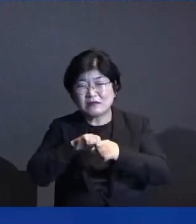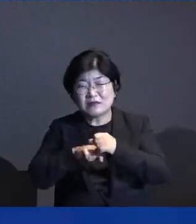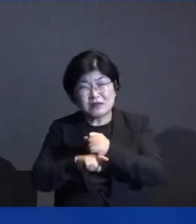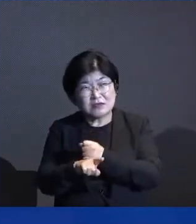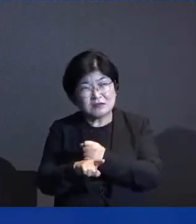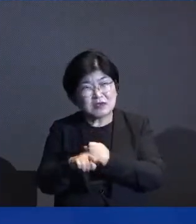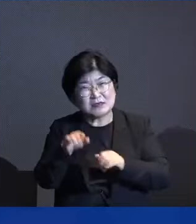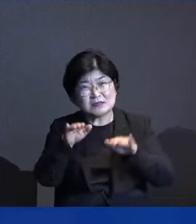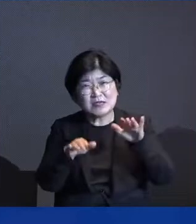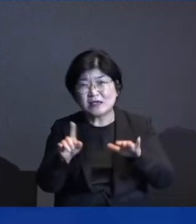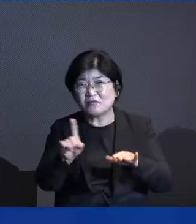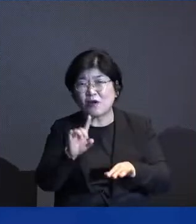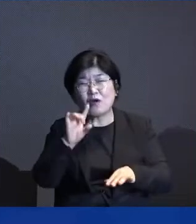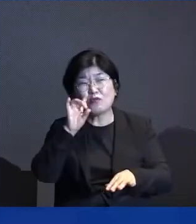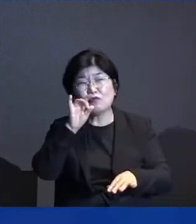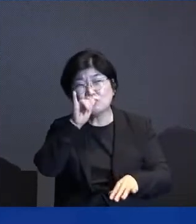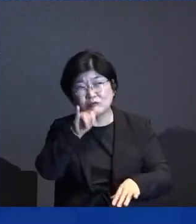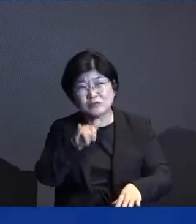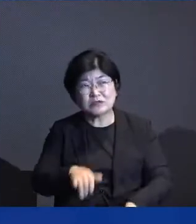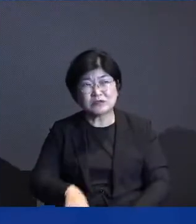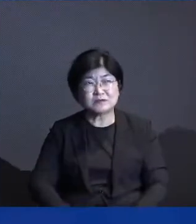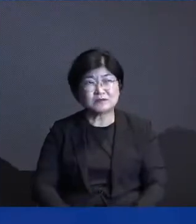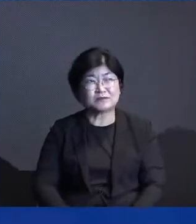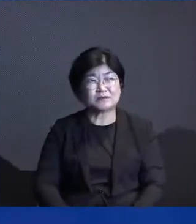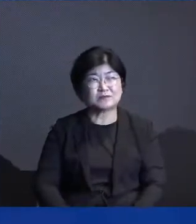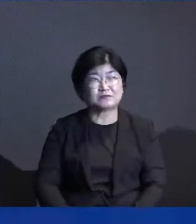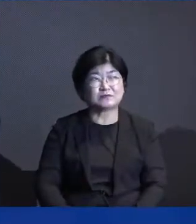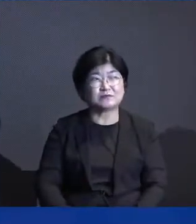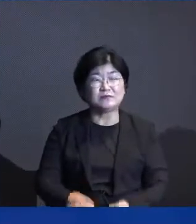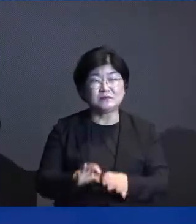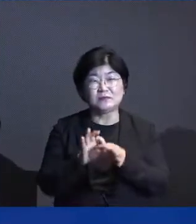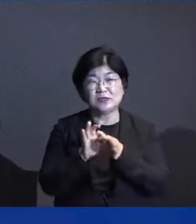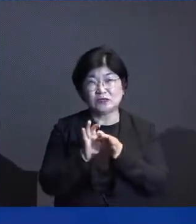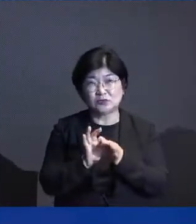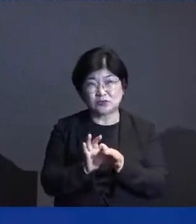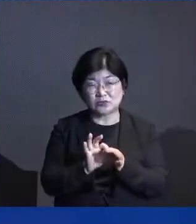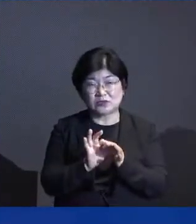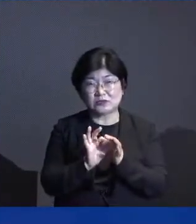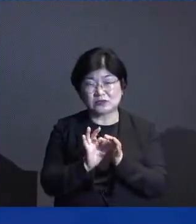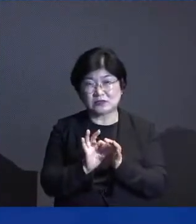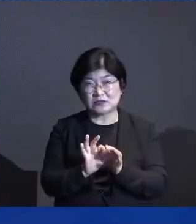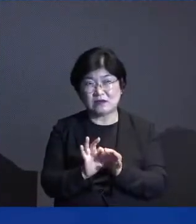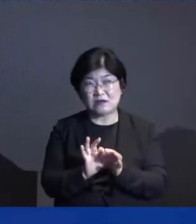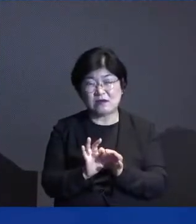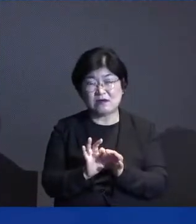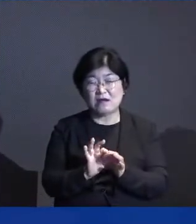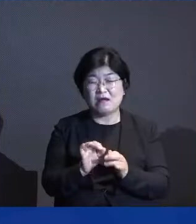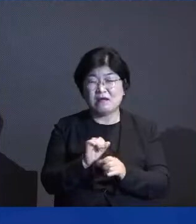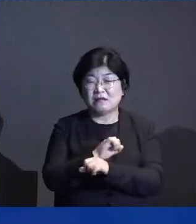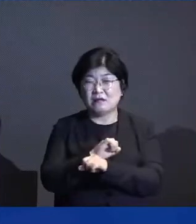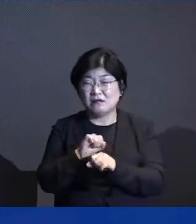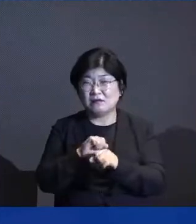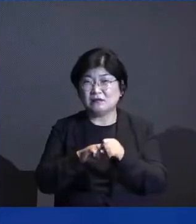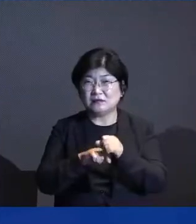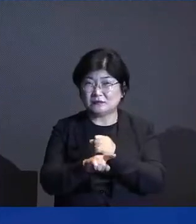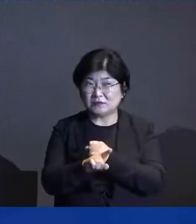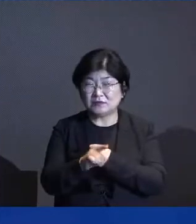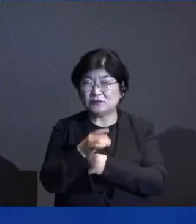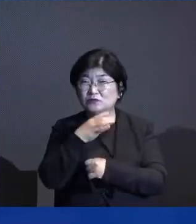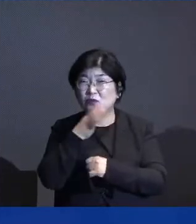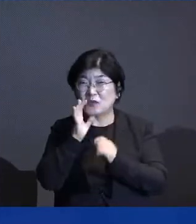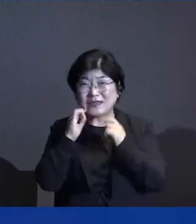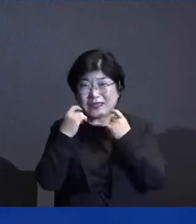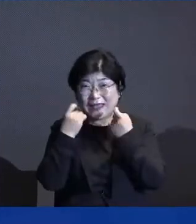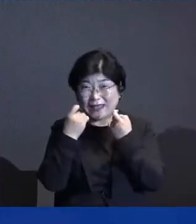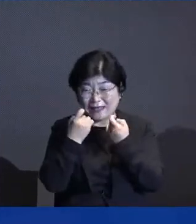So this might give important implications for the virtual role of macro level factors